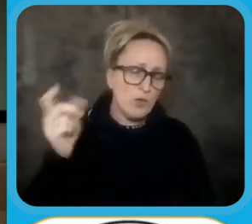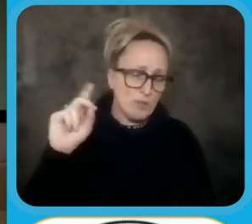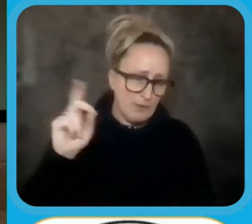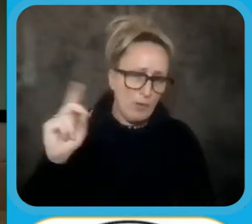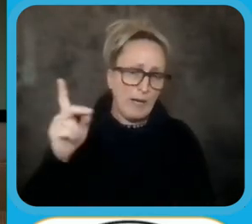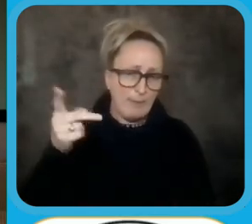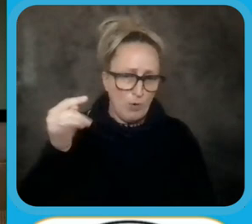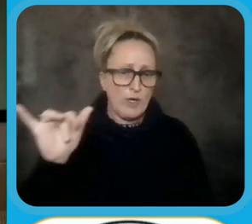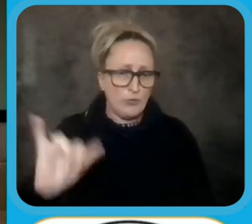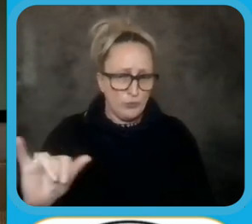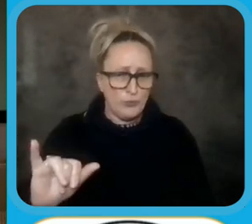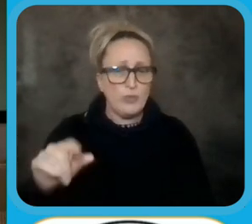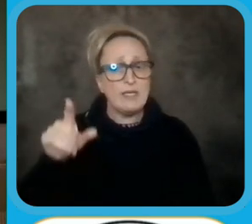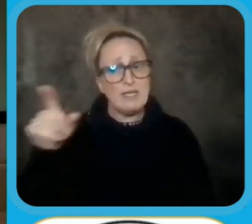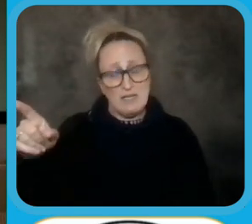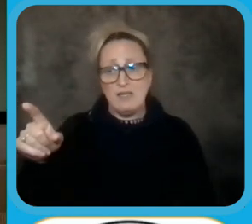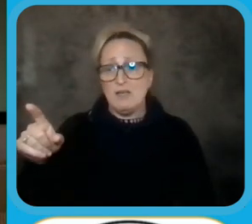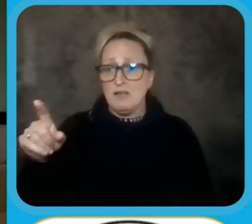parties, he set up the first